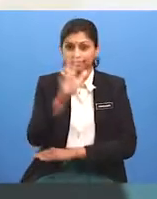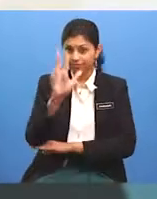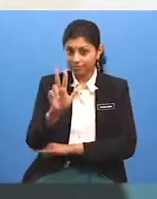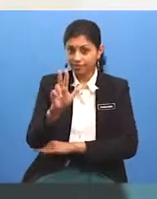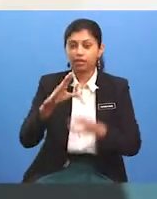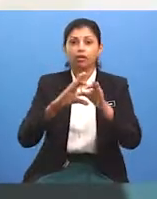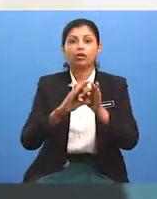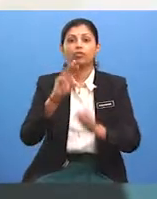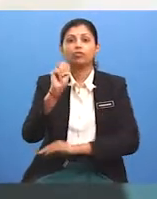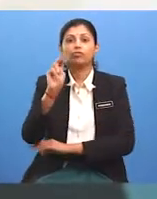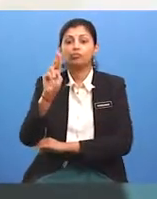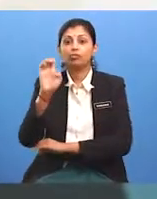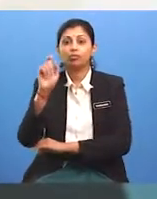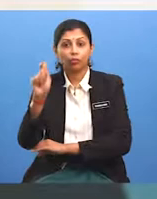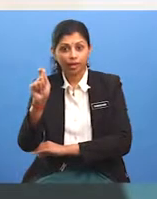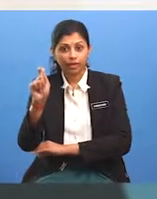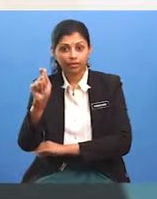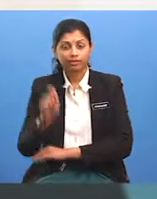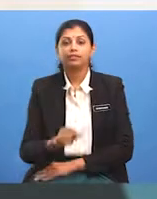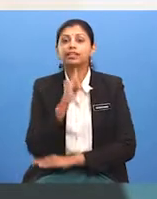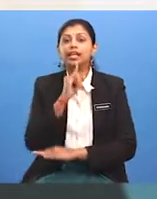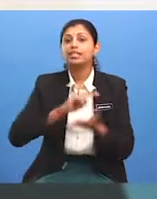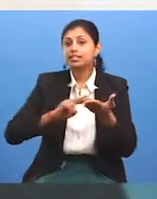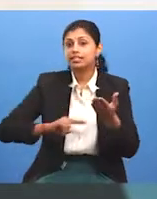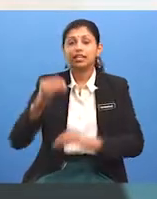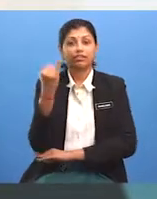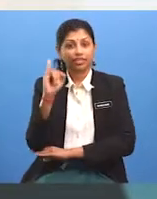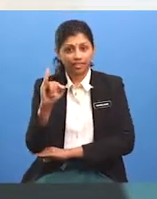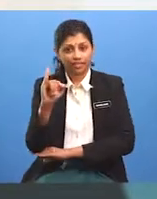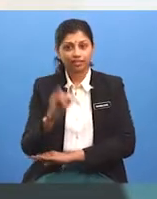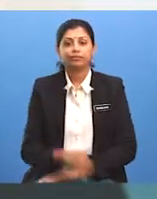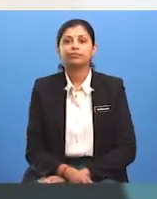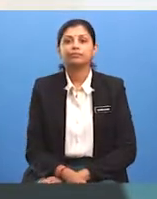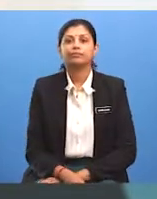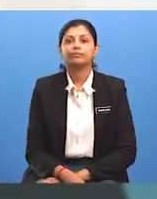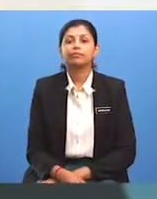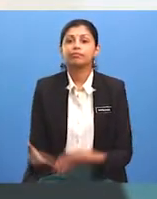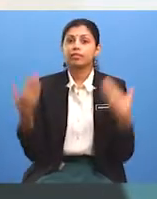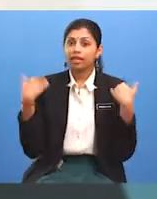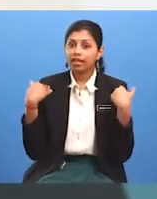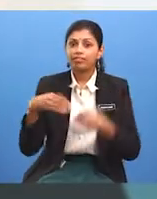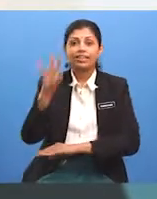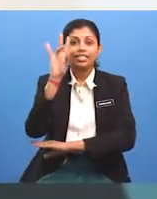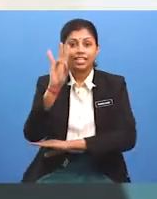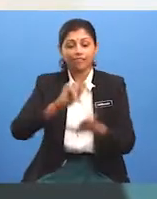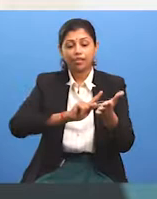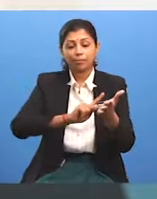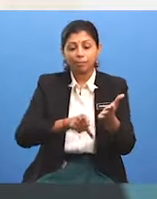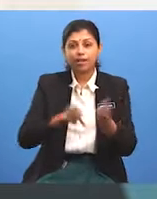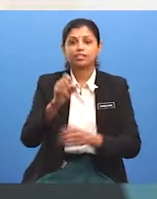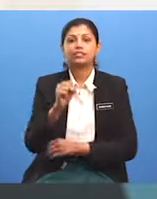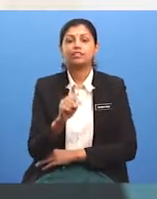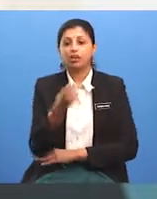MUET examination is the reading section. There are 7 parts to this